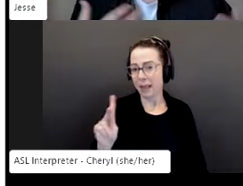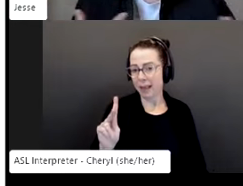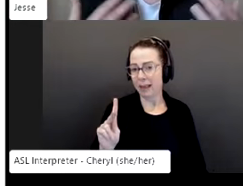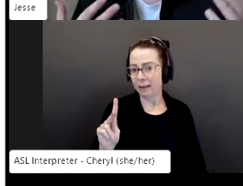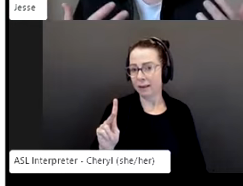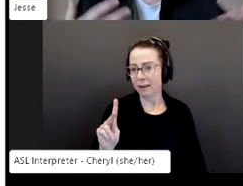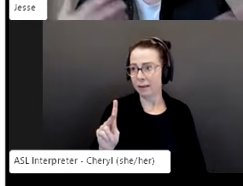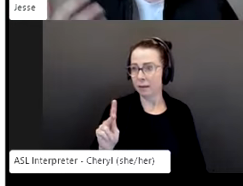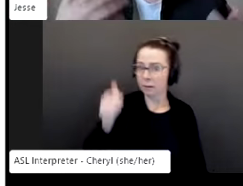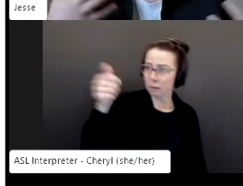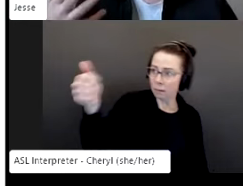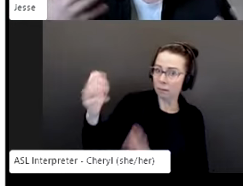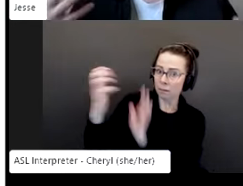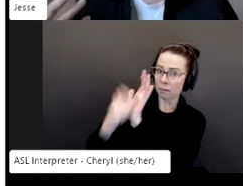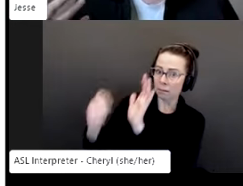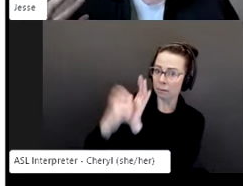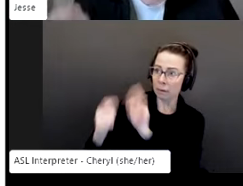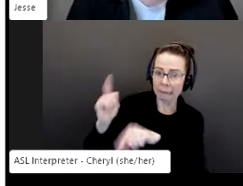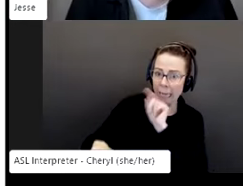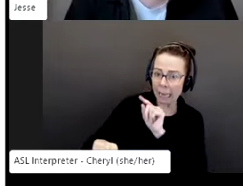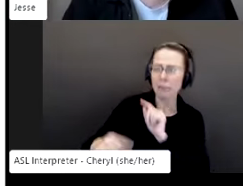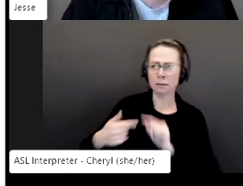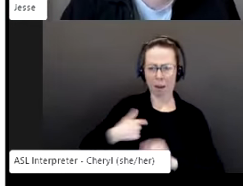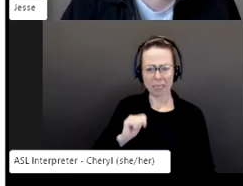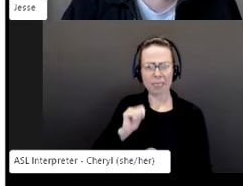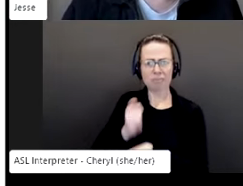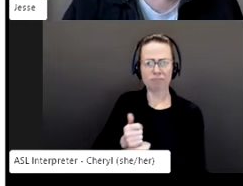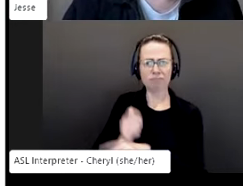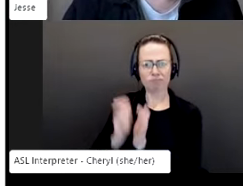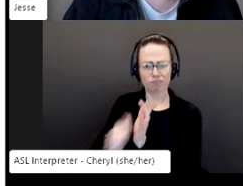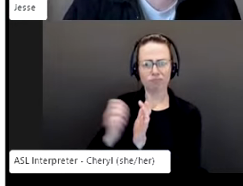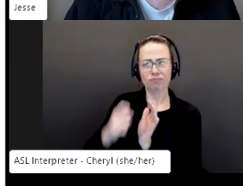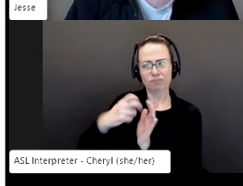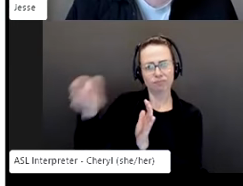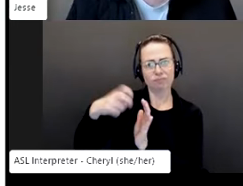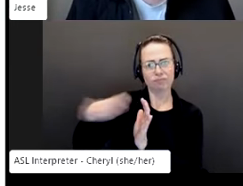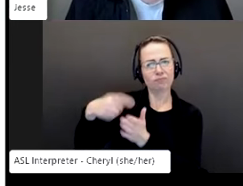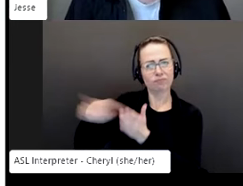can control those automatic payments by setting up a recurring payment.